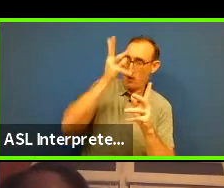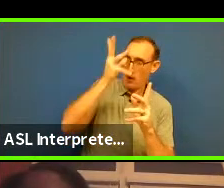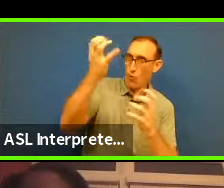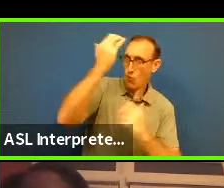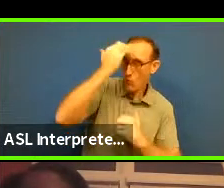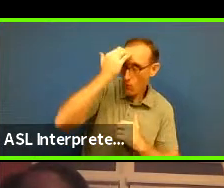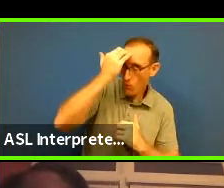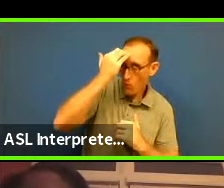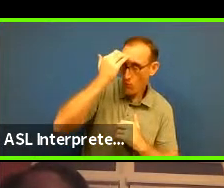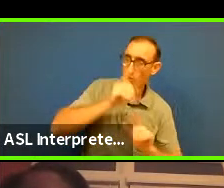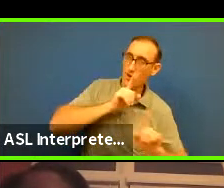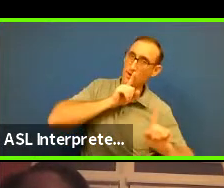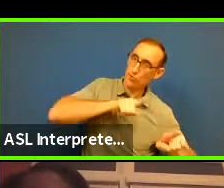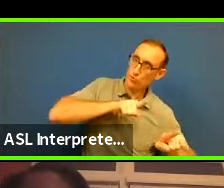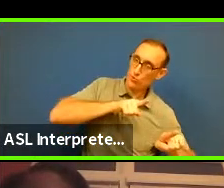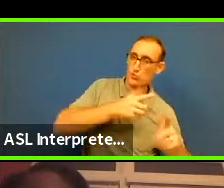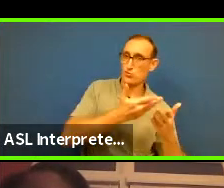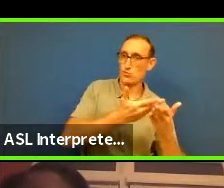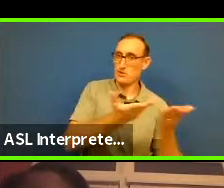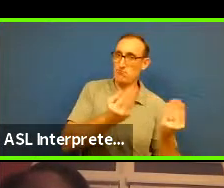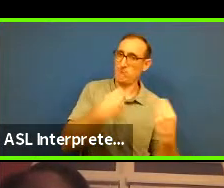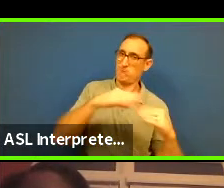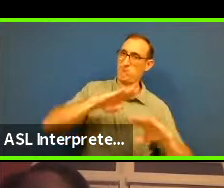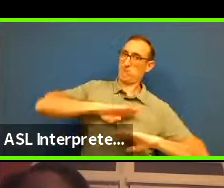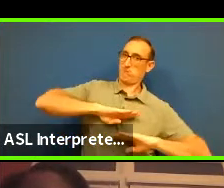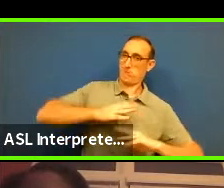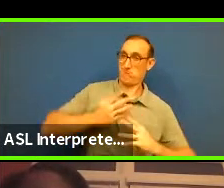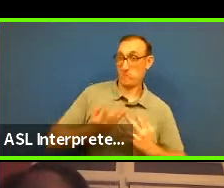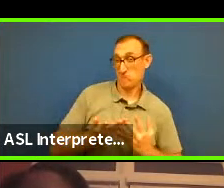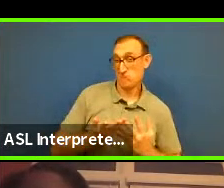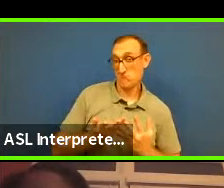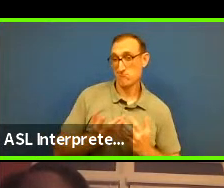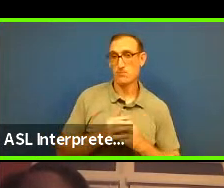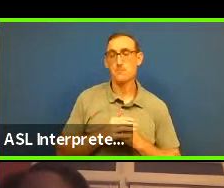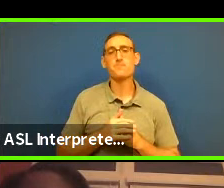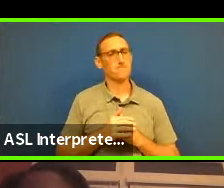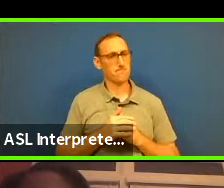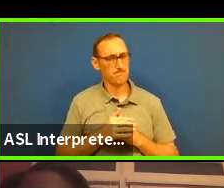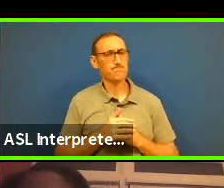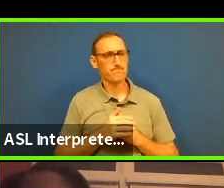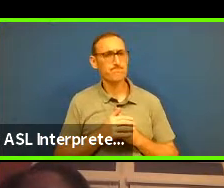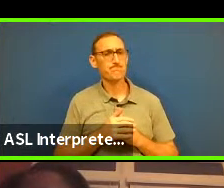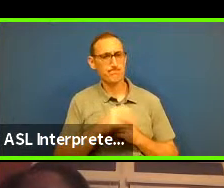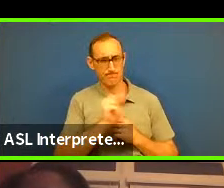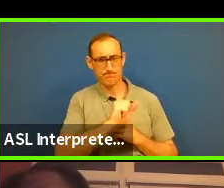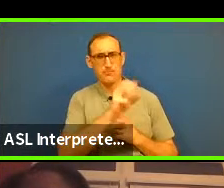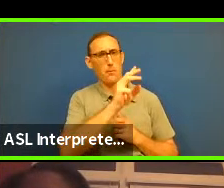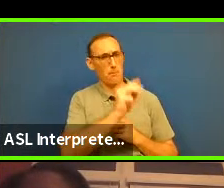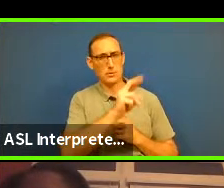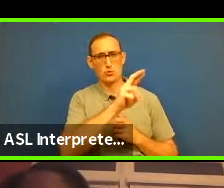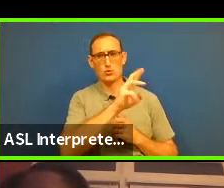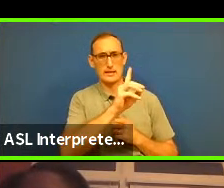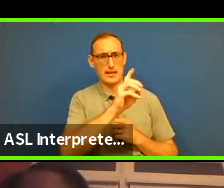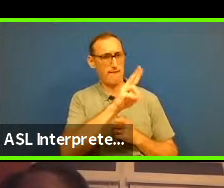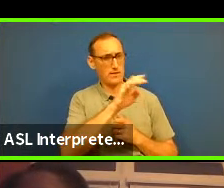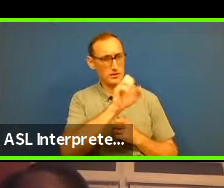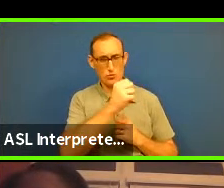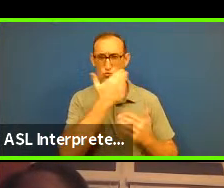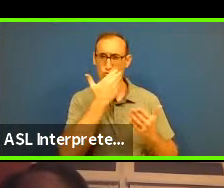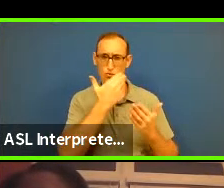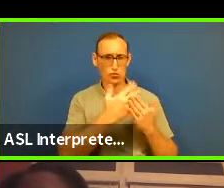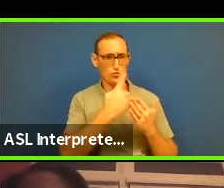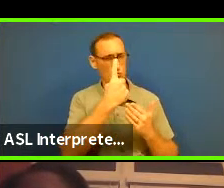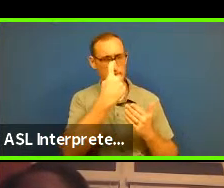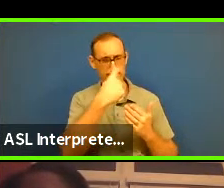asking of their school. And that's definitely, Mr. Davis, a fair question. And I know that our principals